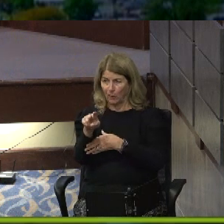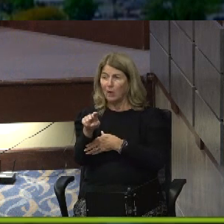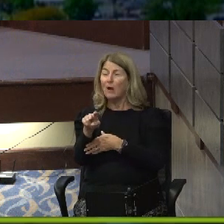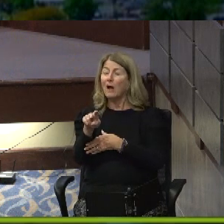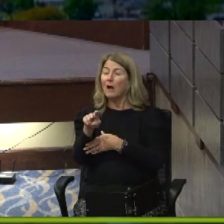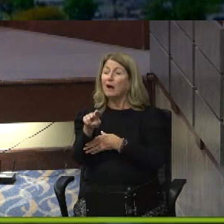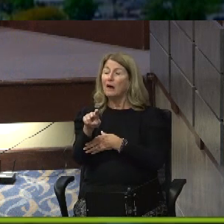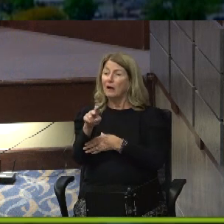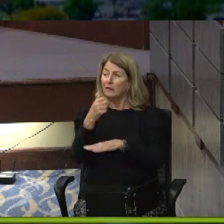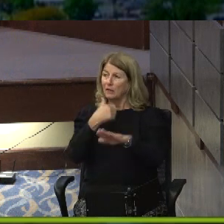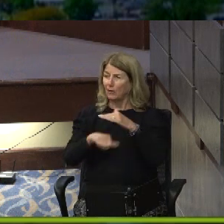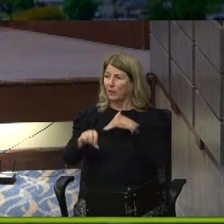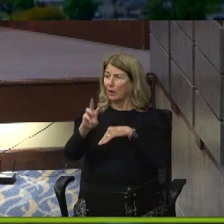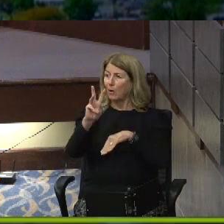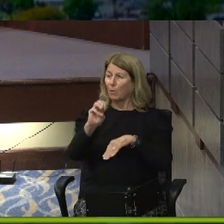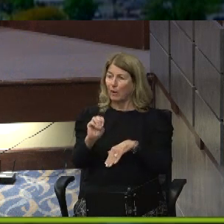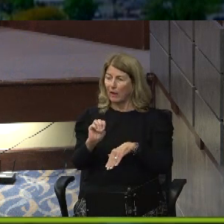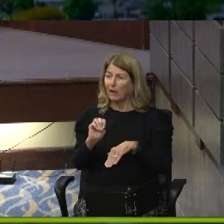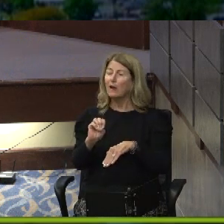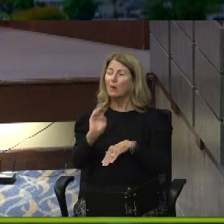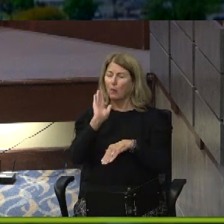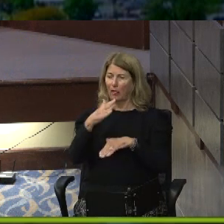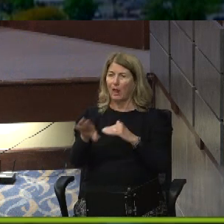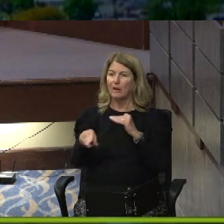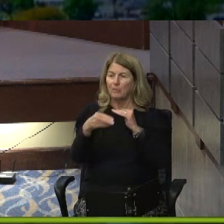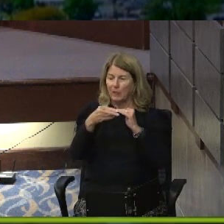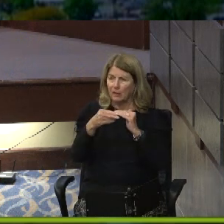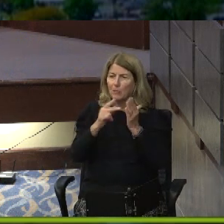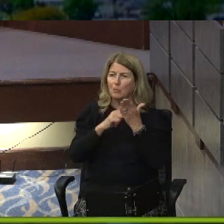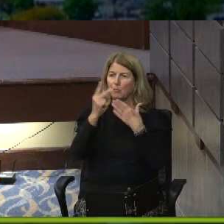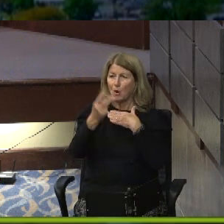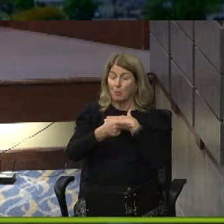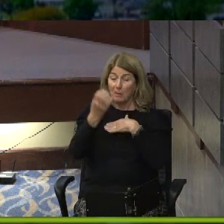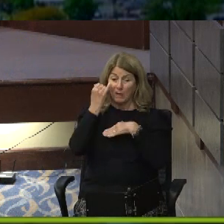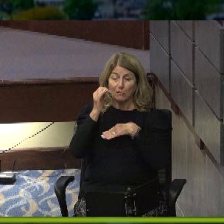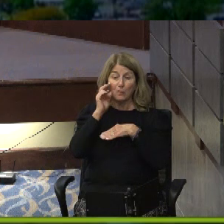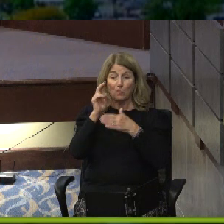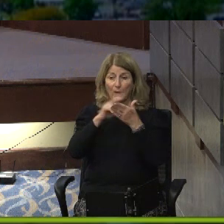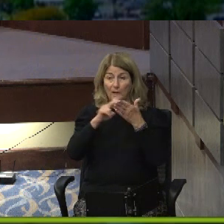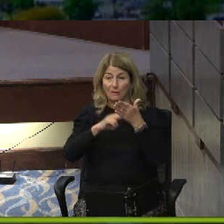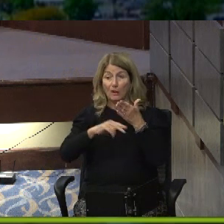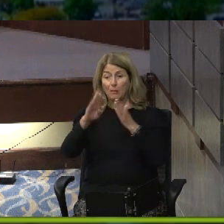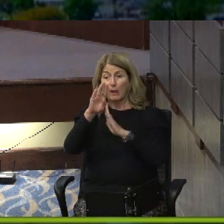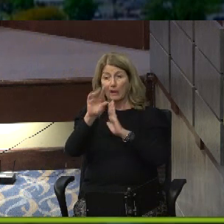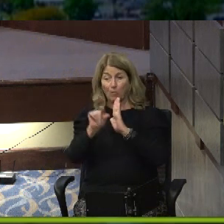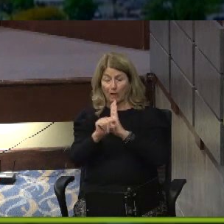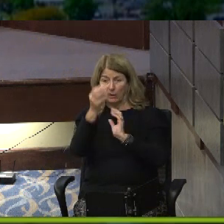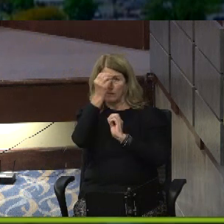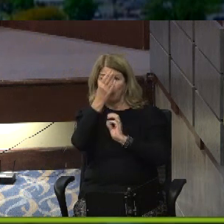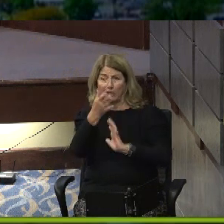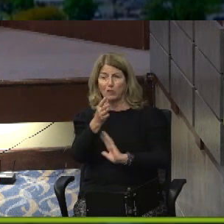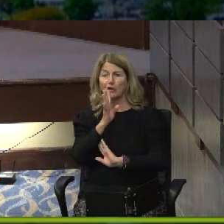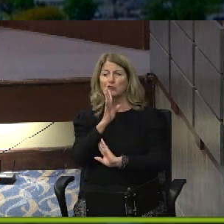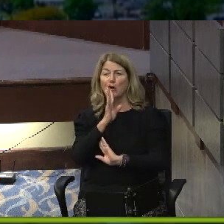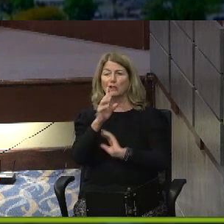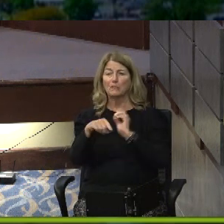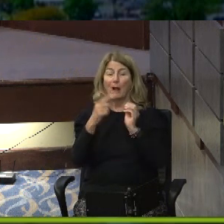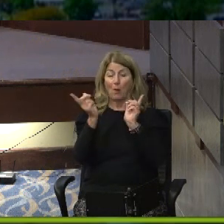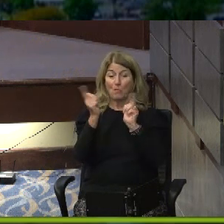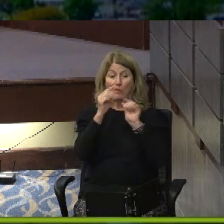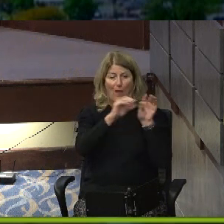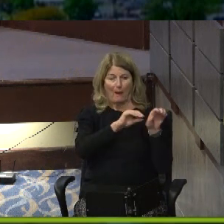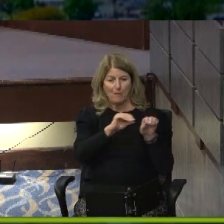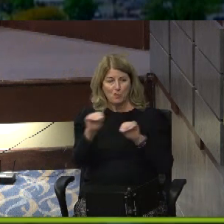If you read some of the background information in the agenda packet, it talks about when they moved from one side